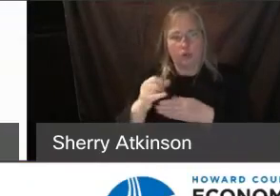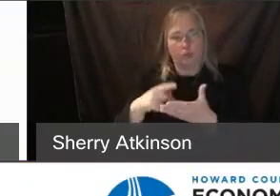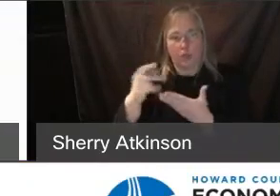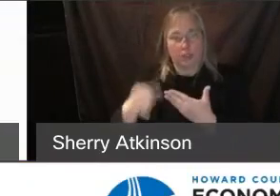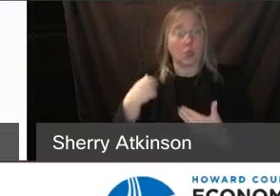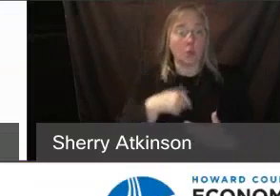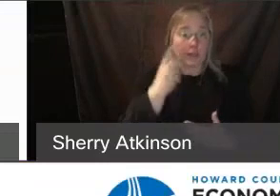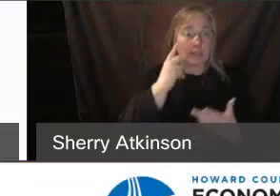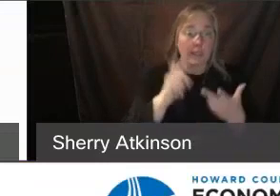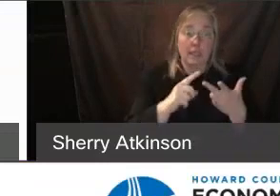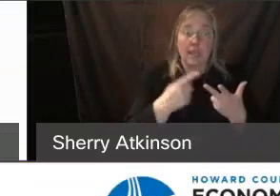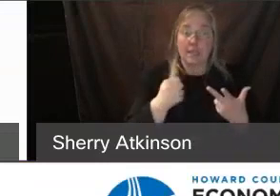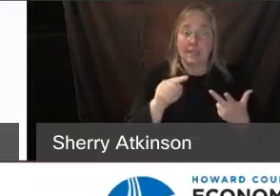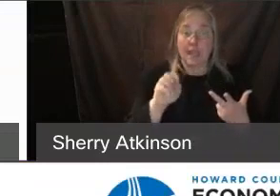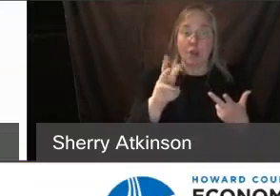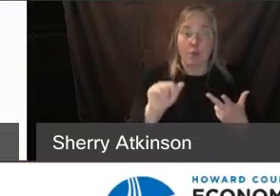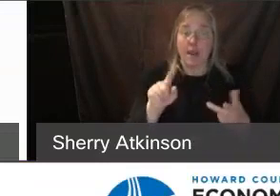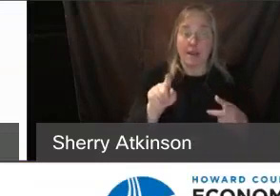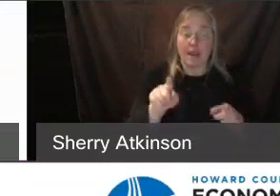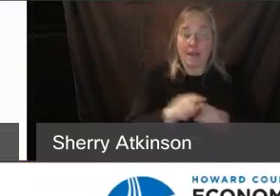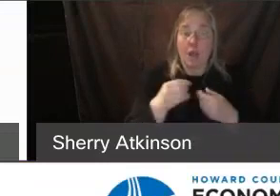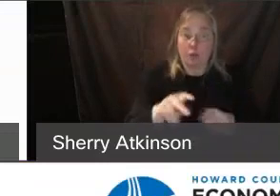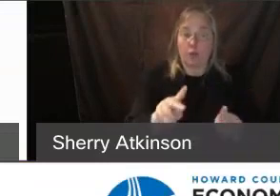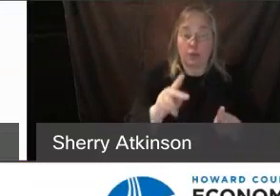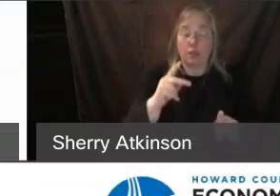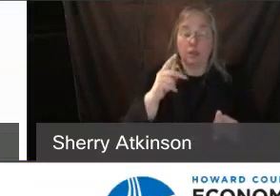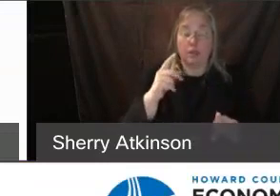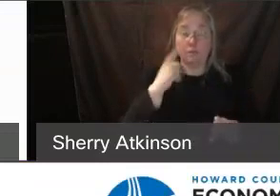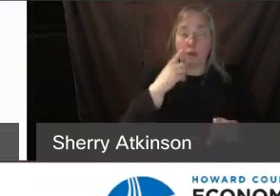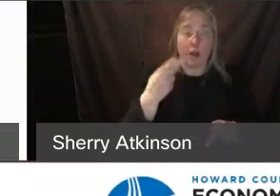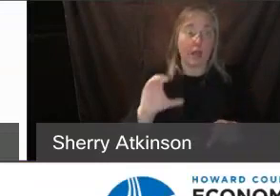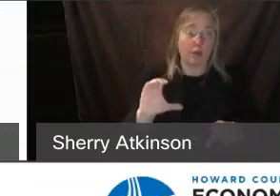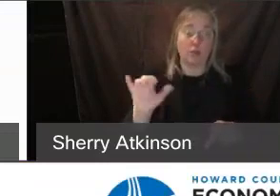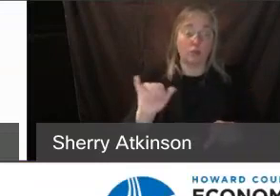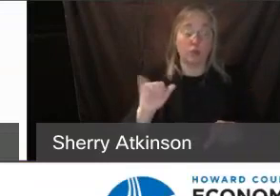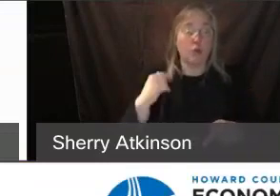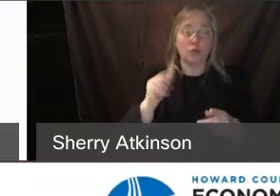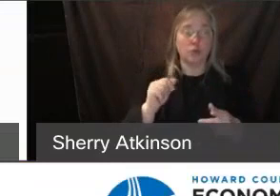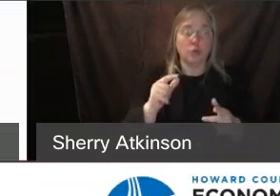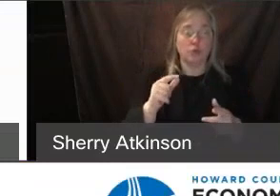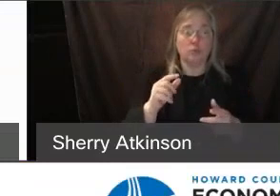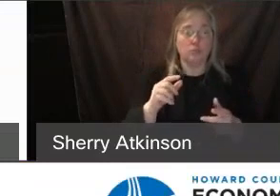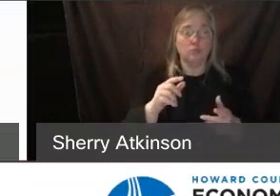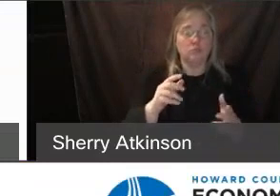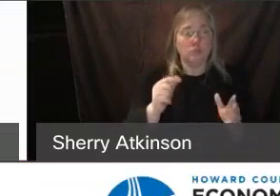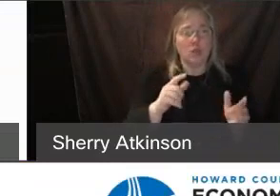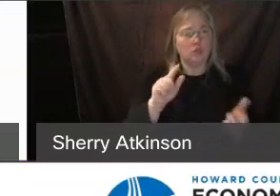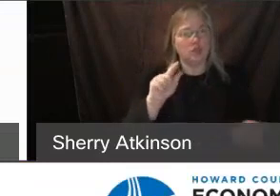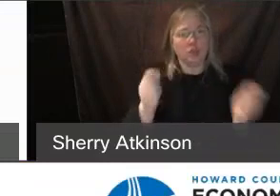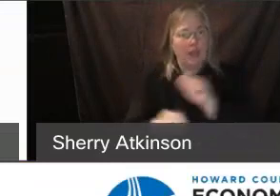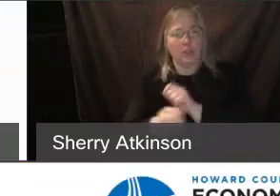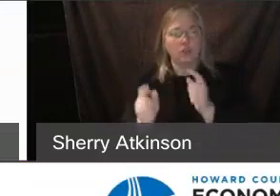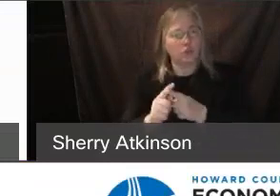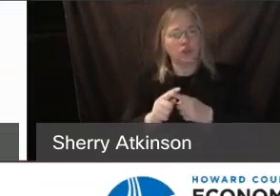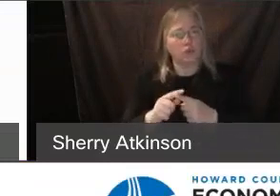opportunity for Howard County as well to reposition the Gateway Columbia Gateway District into an innovation district. It's over 900